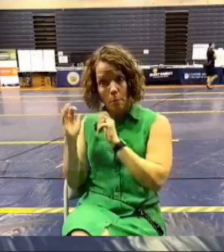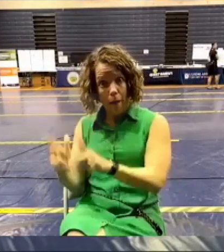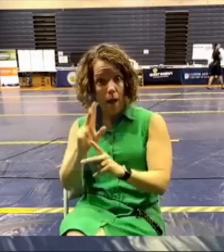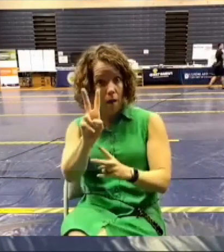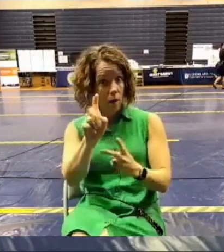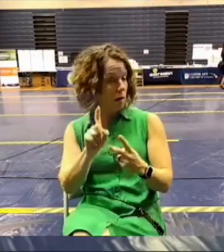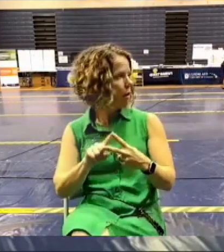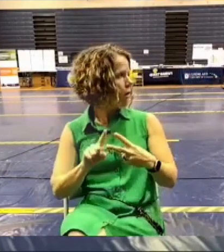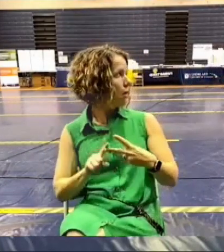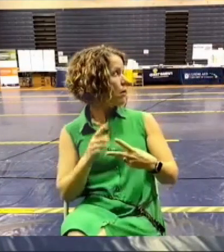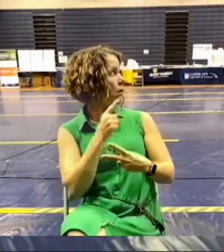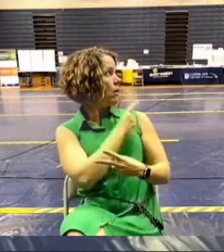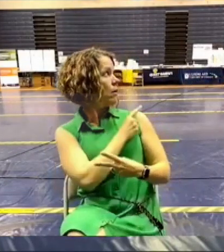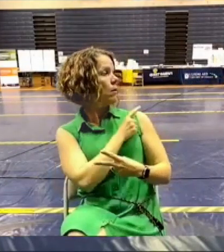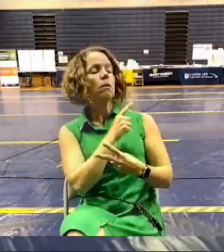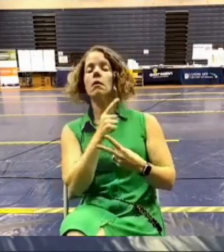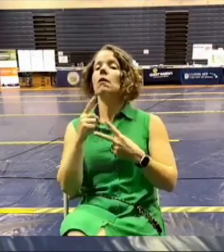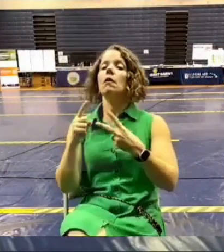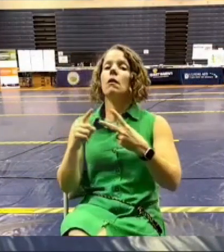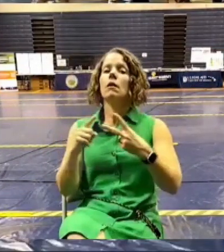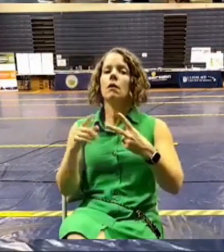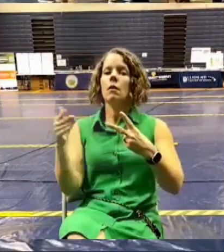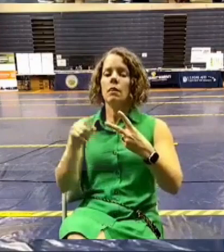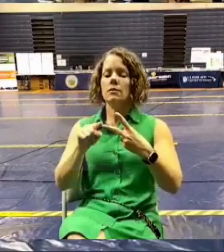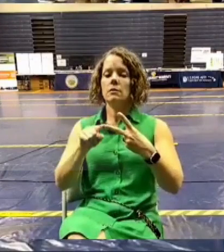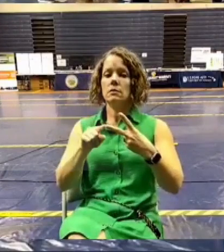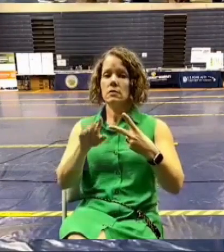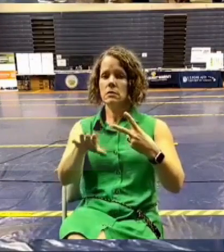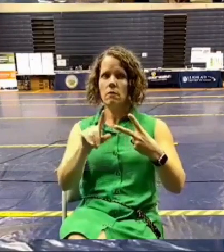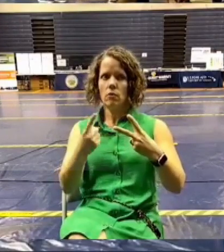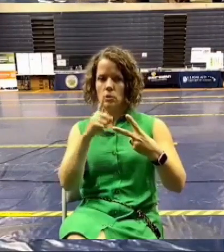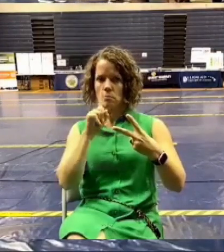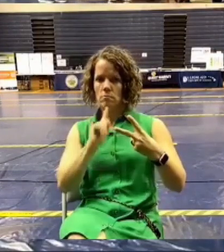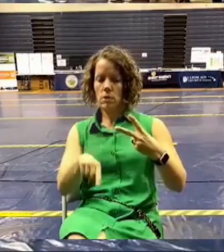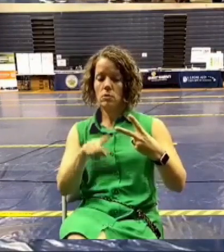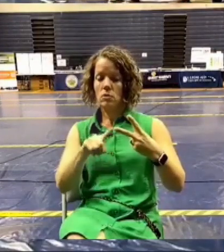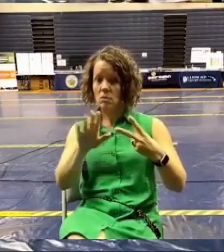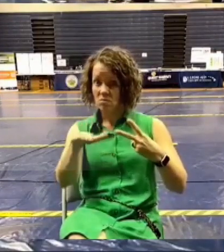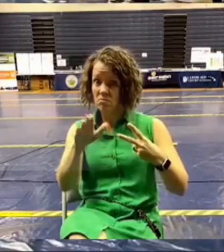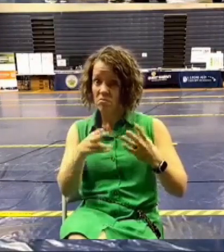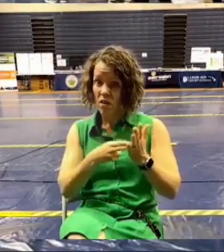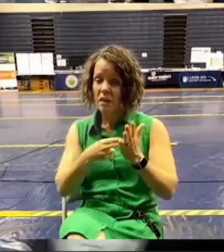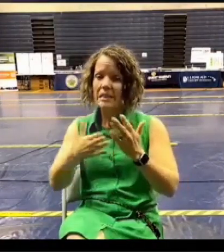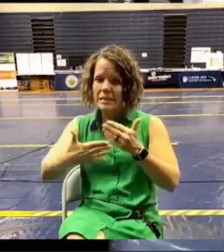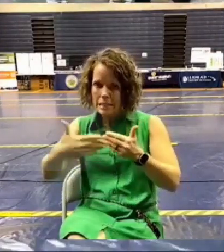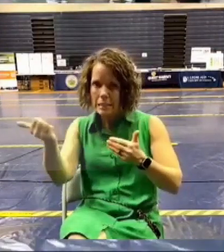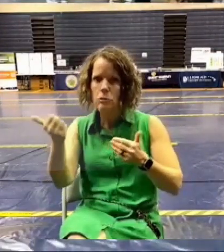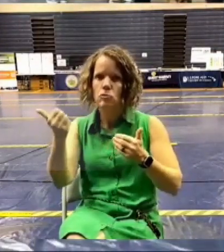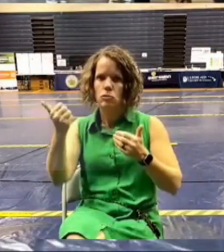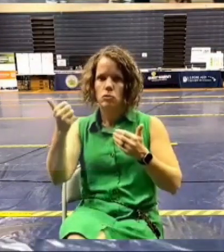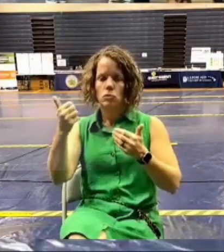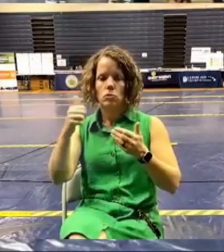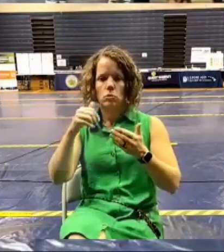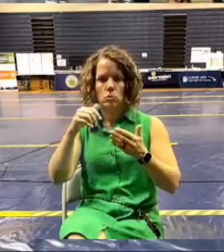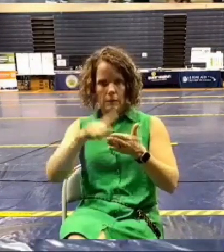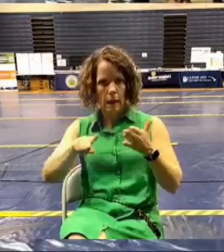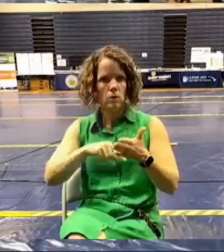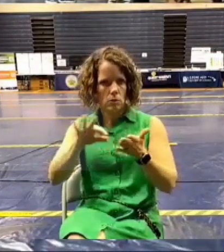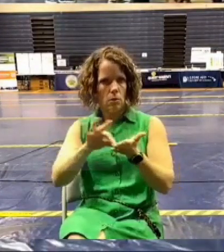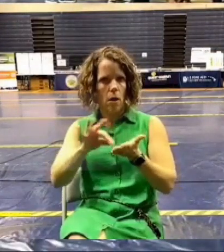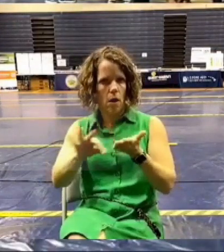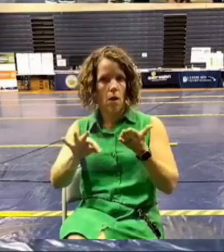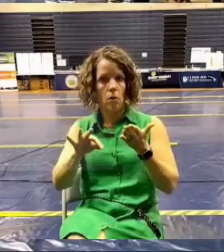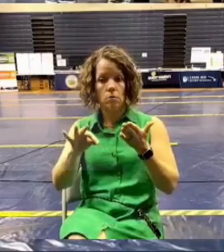two, question two first. It's easier to cancel the account, and there will be no issues with reestablishing